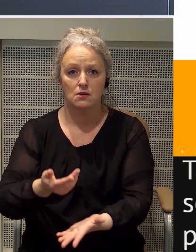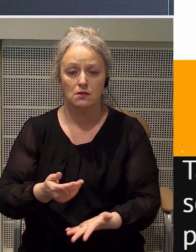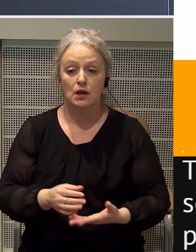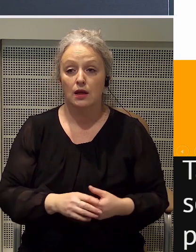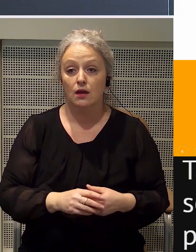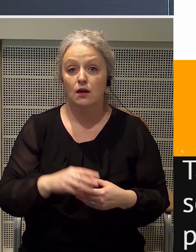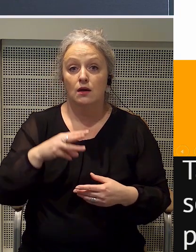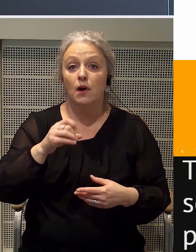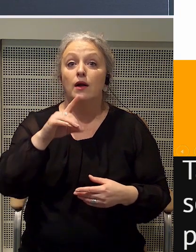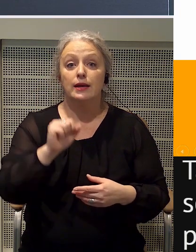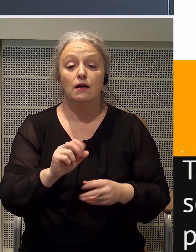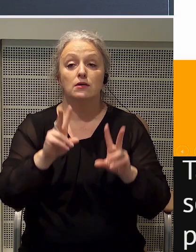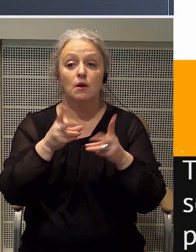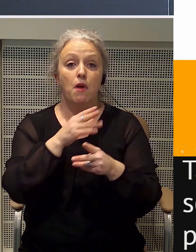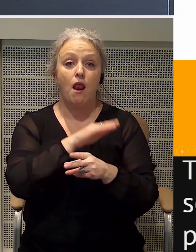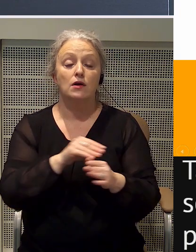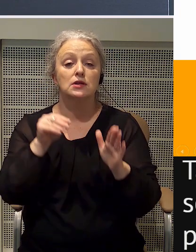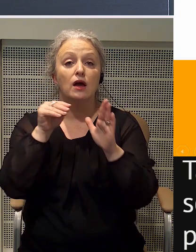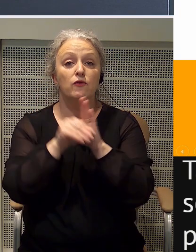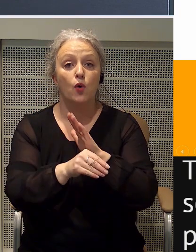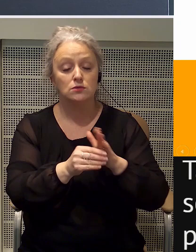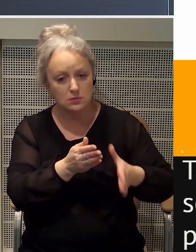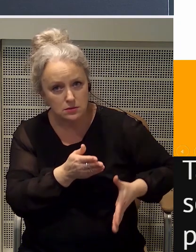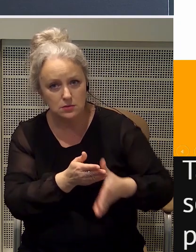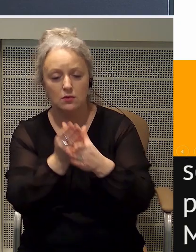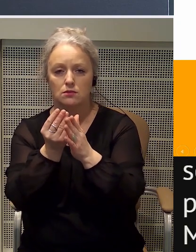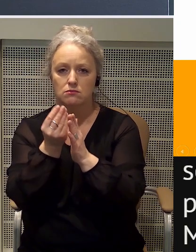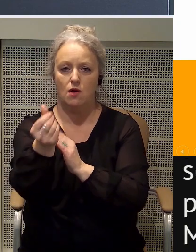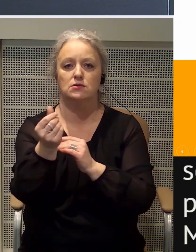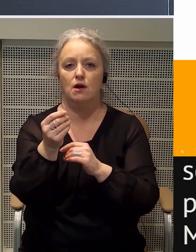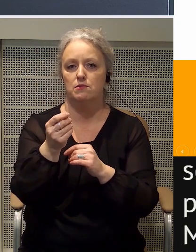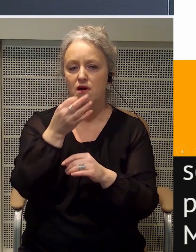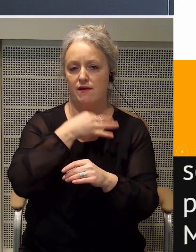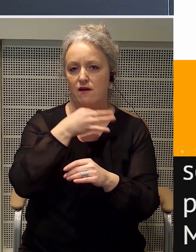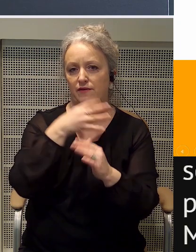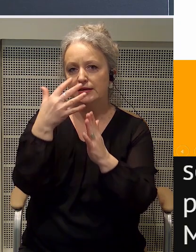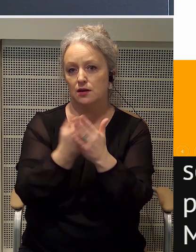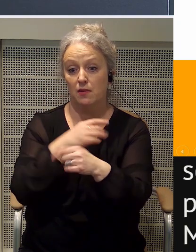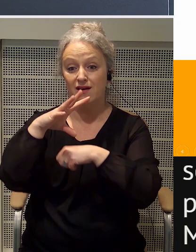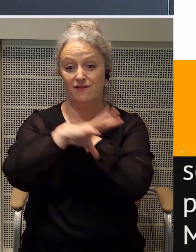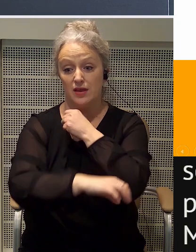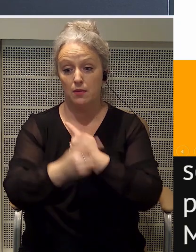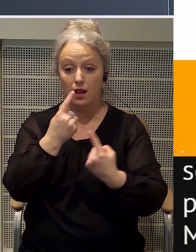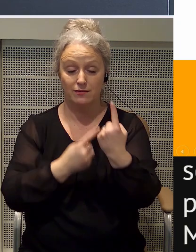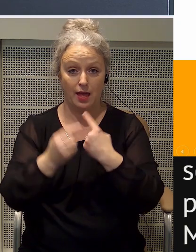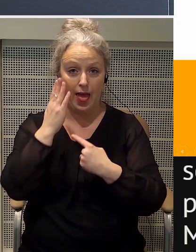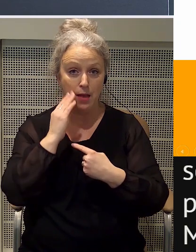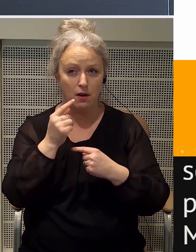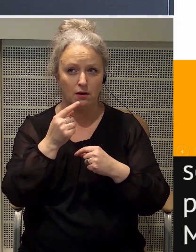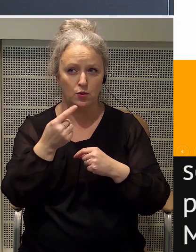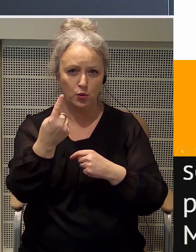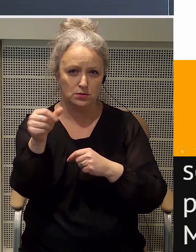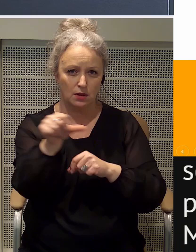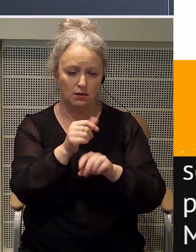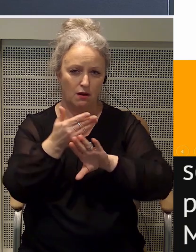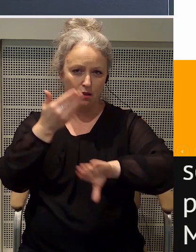that to her parents. We do have a treatment for her. And thanks to the Children's Foundations,